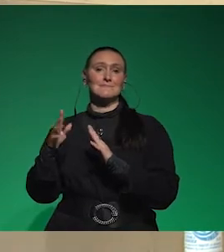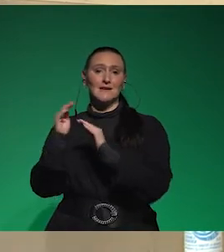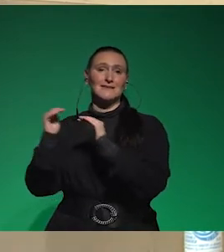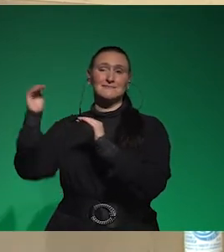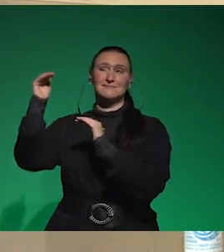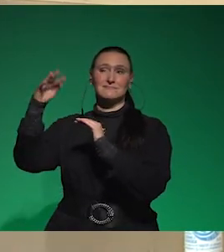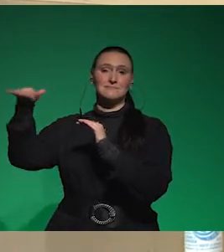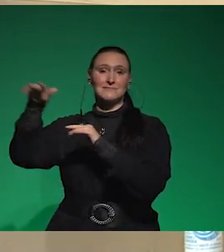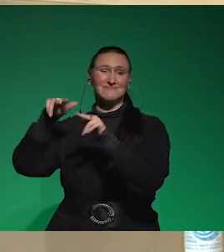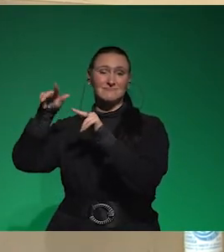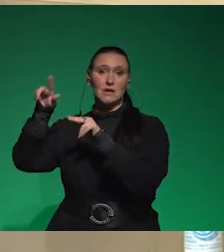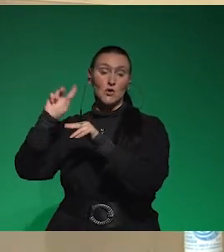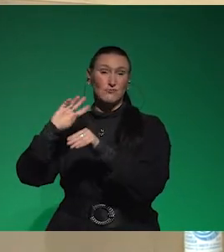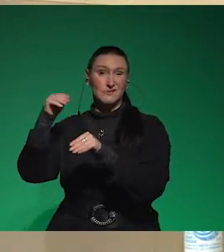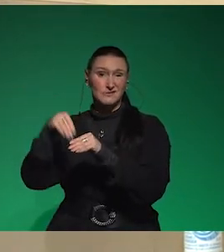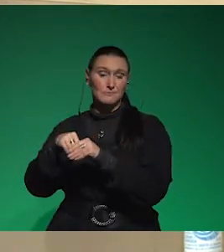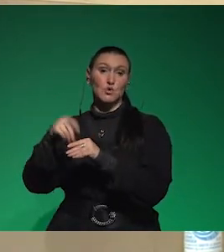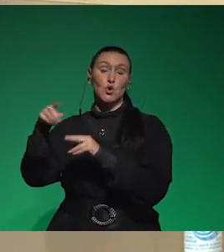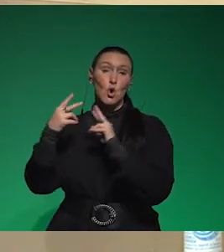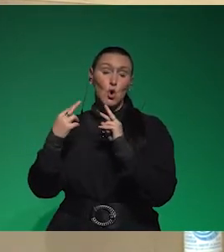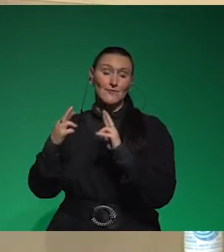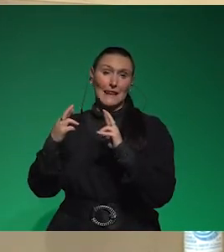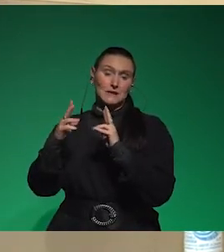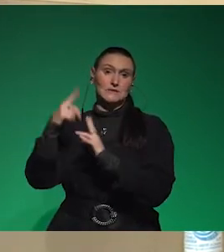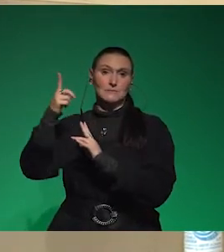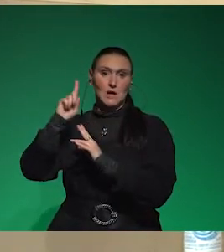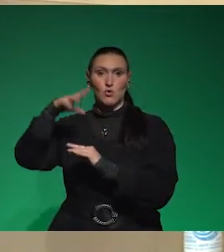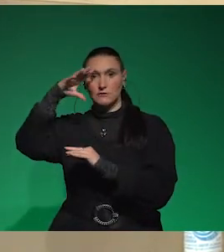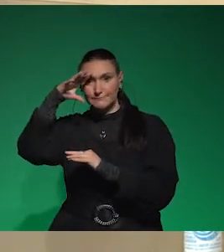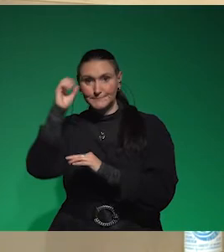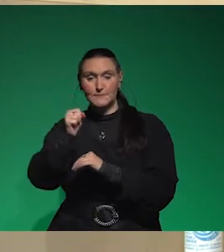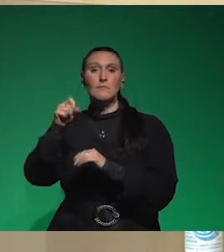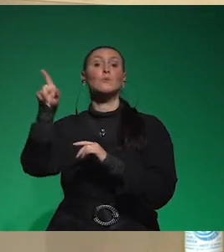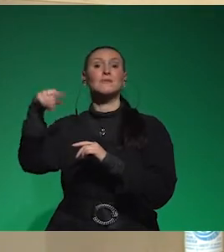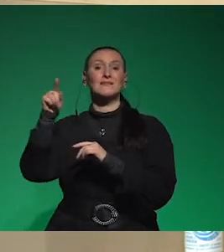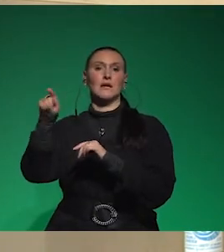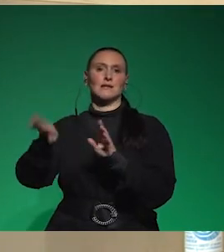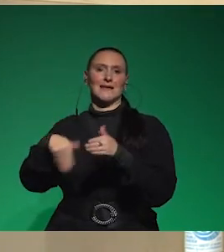disseminate results. But it has to be clear that we mostly work with smallholders.